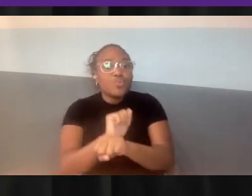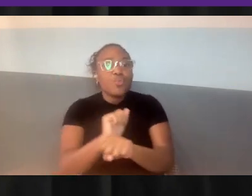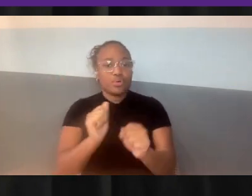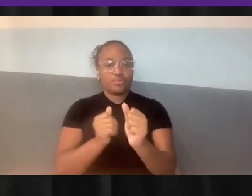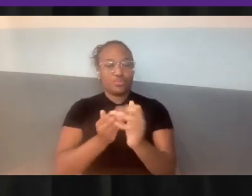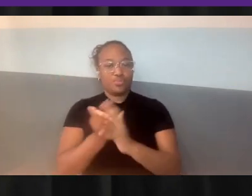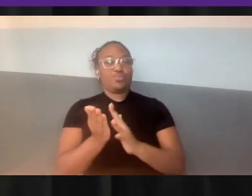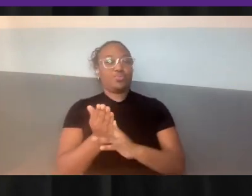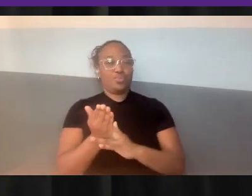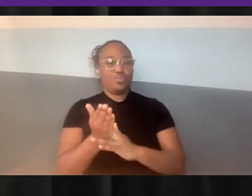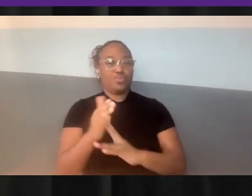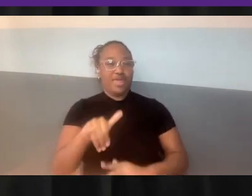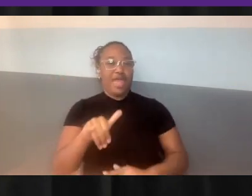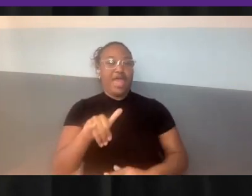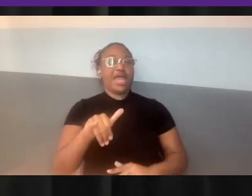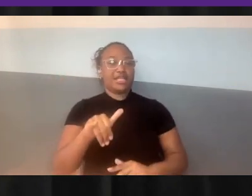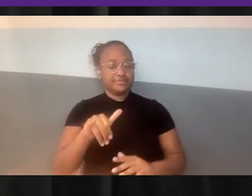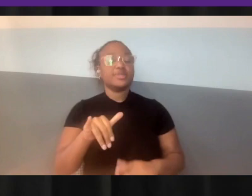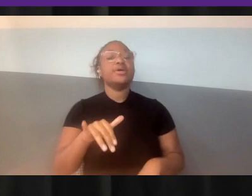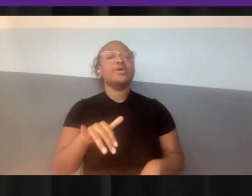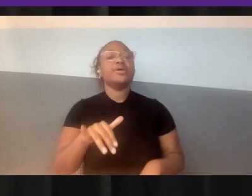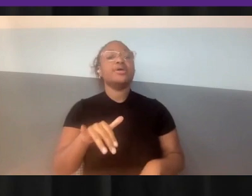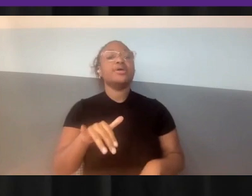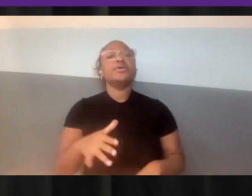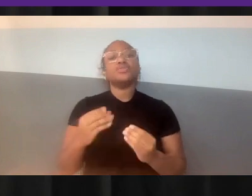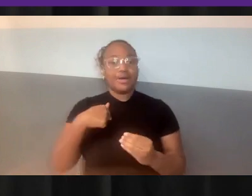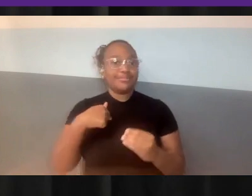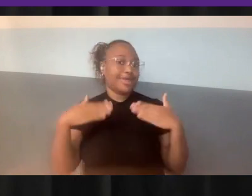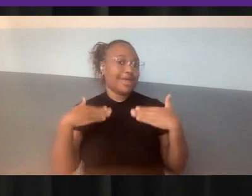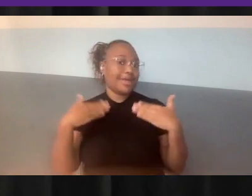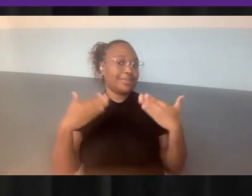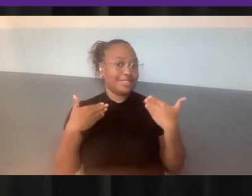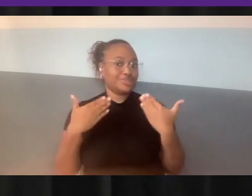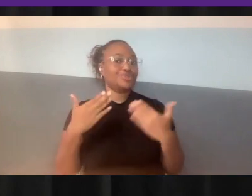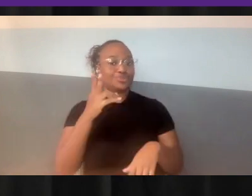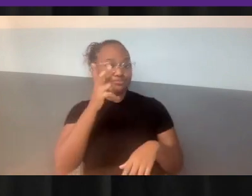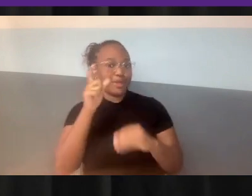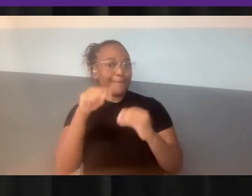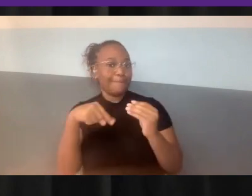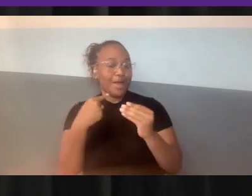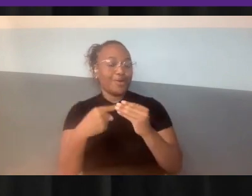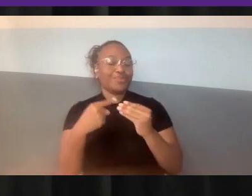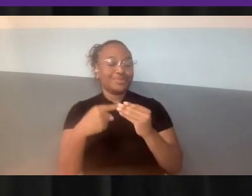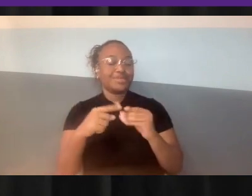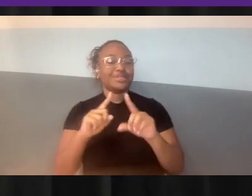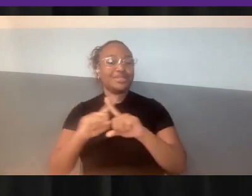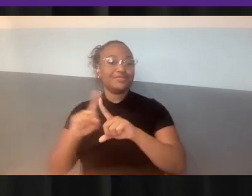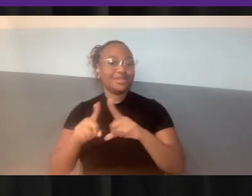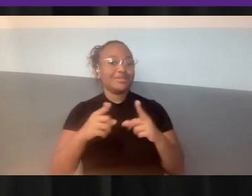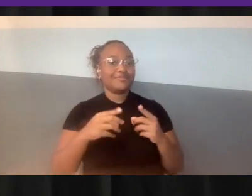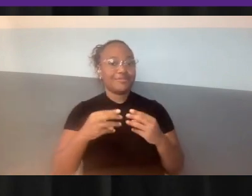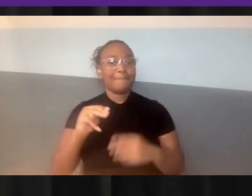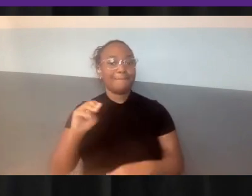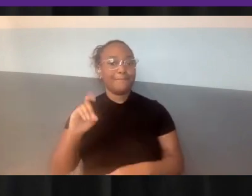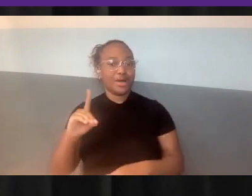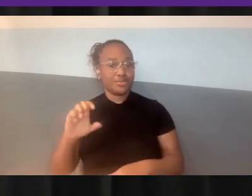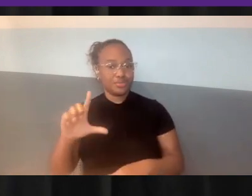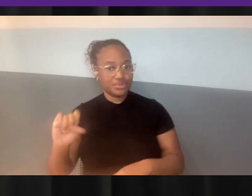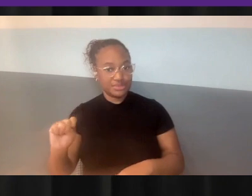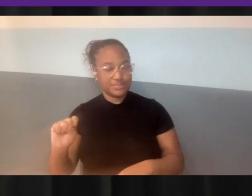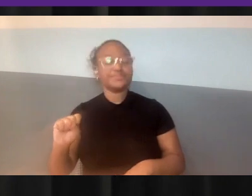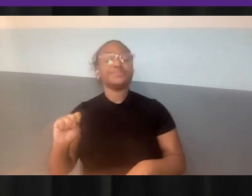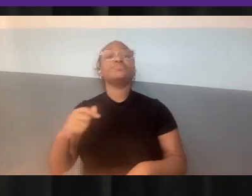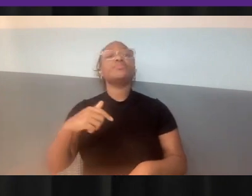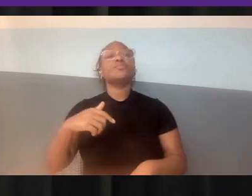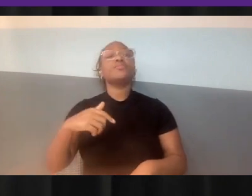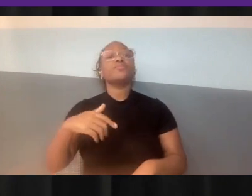models. Federico, you mentioned something on our in an earlier conversation. You shared a phrase, a thought, a quote